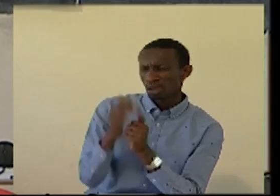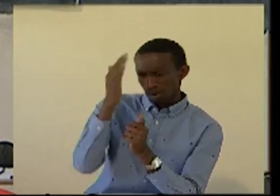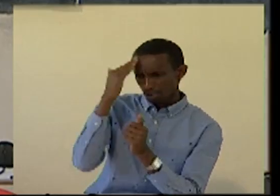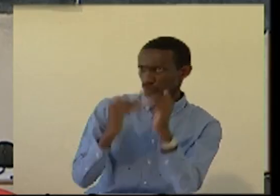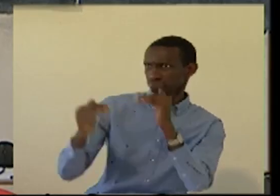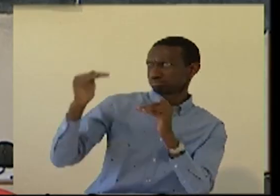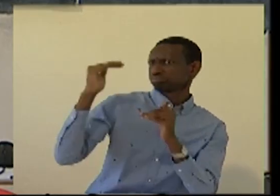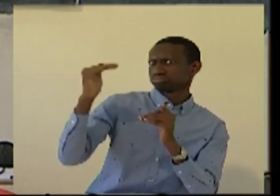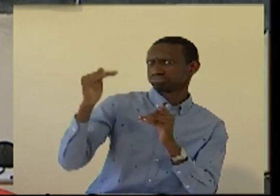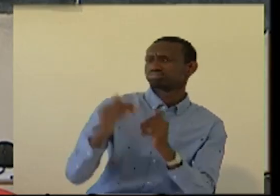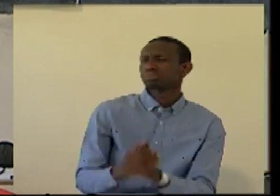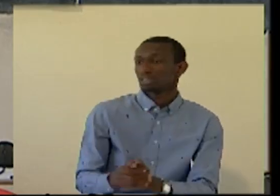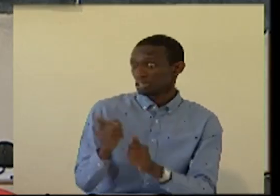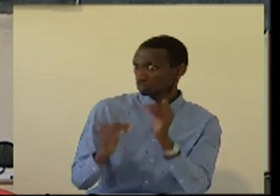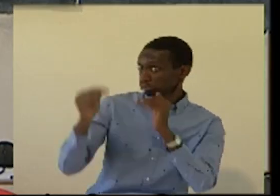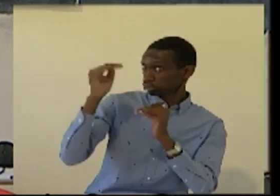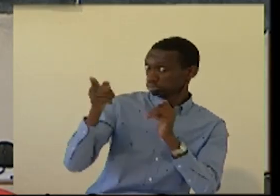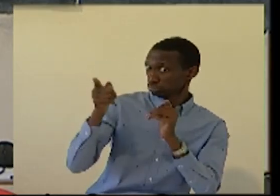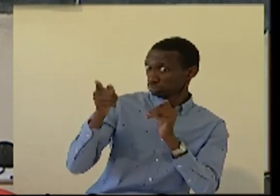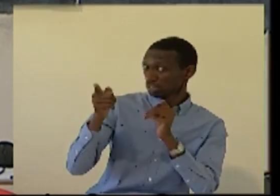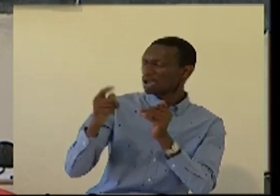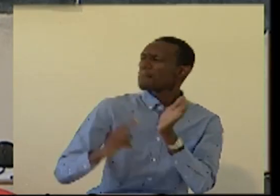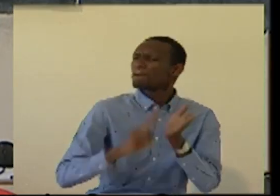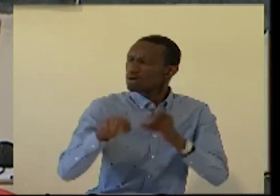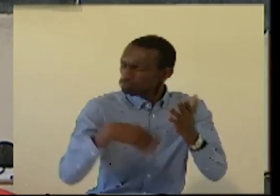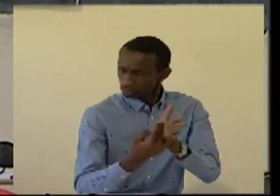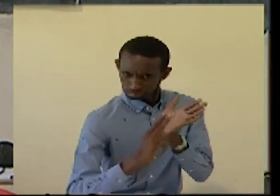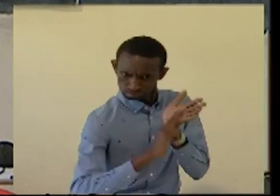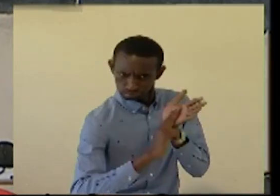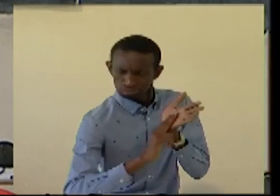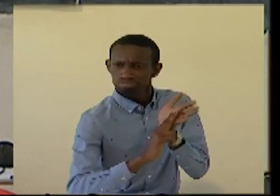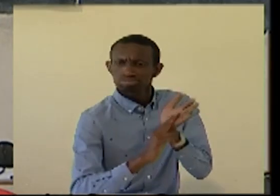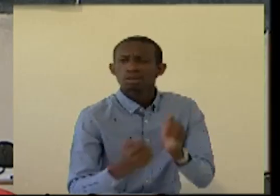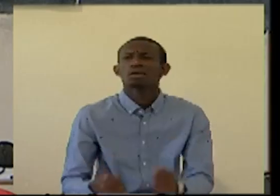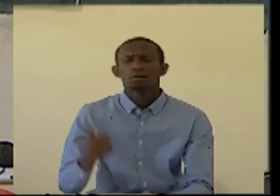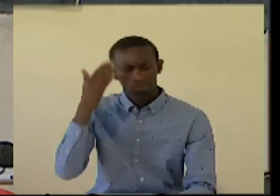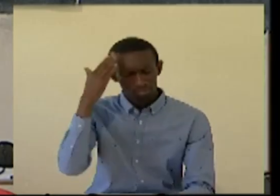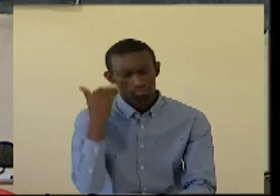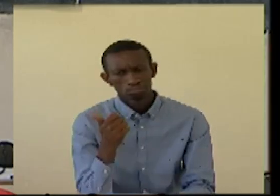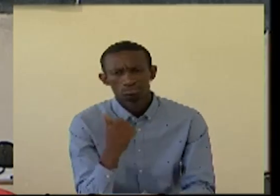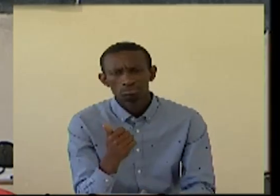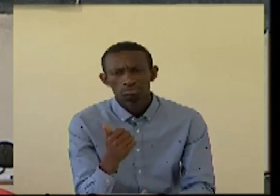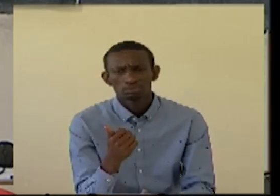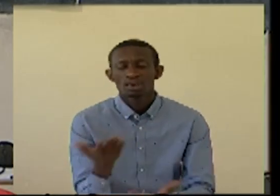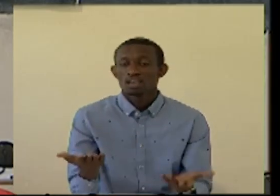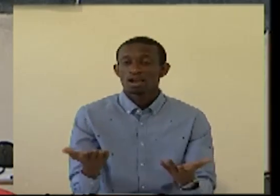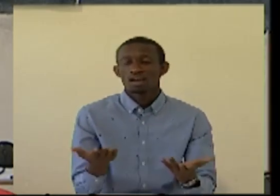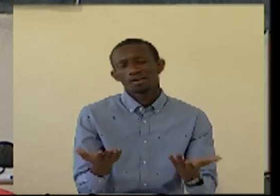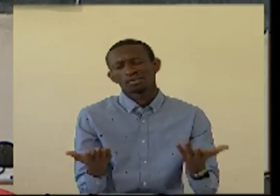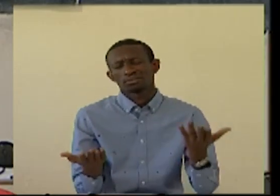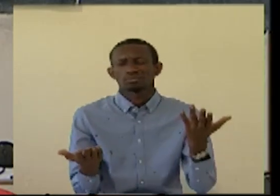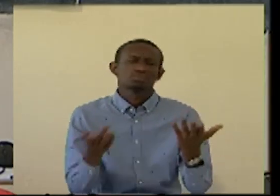standard element, and the standard element which is used as a reference, then which can be